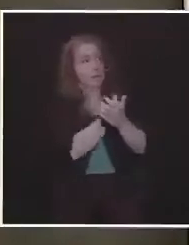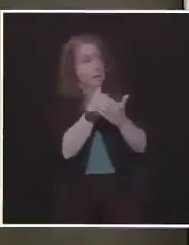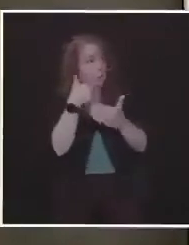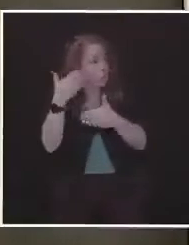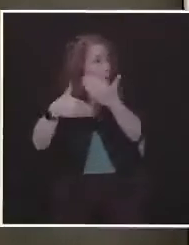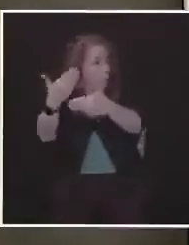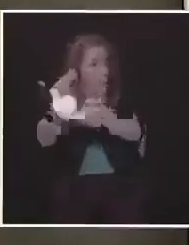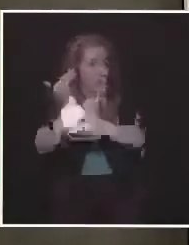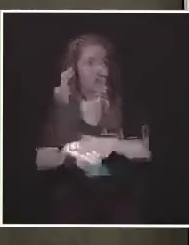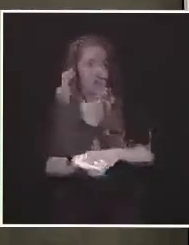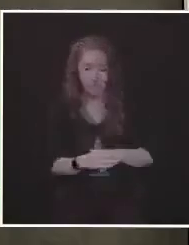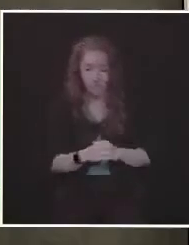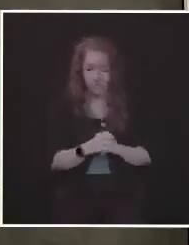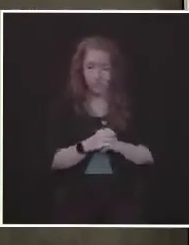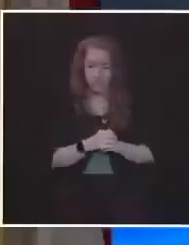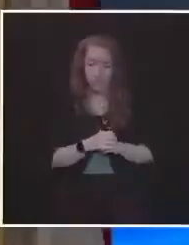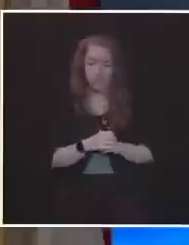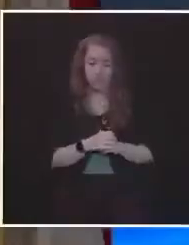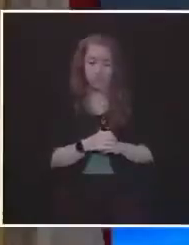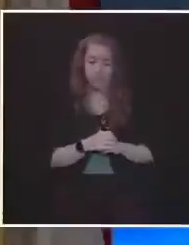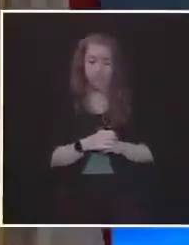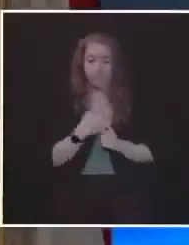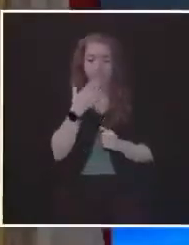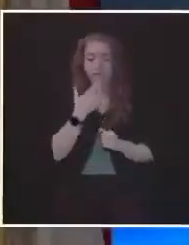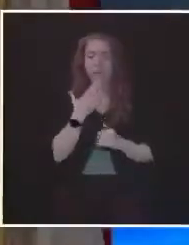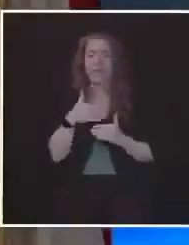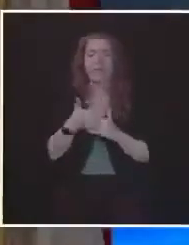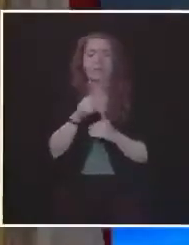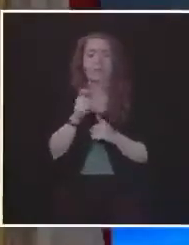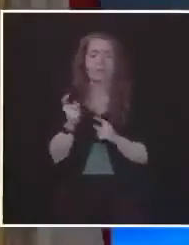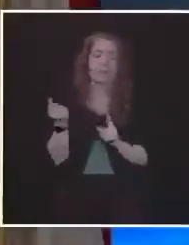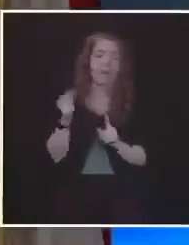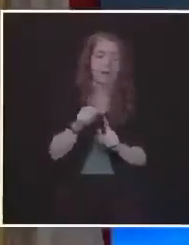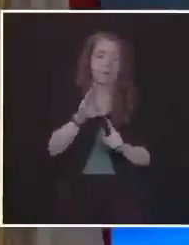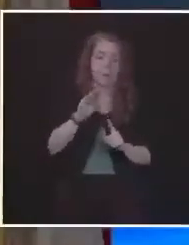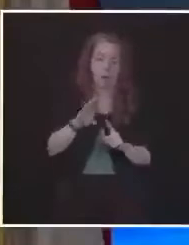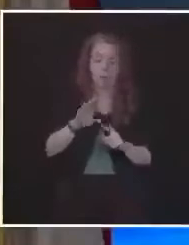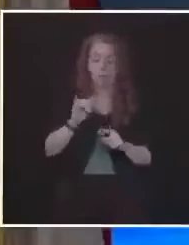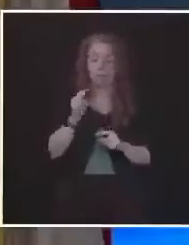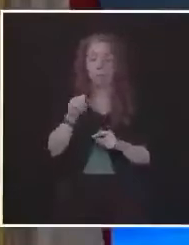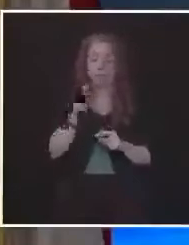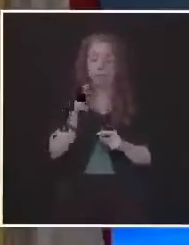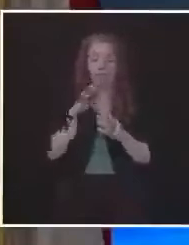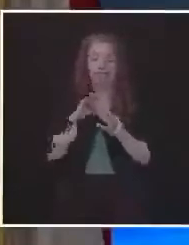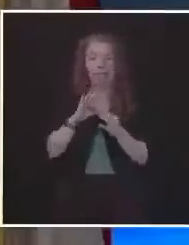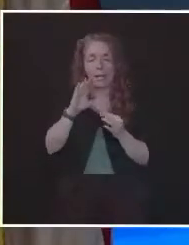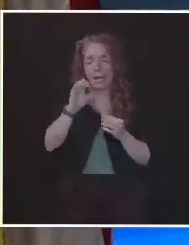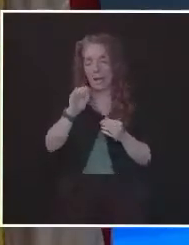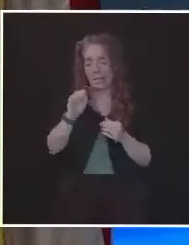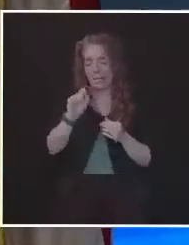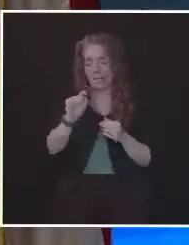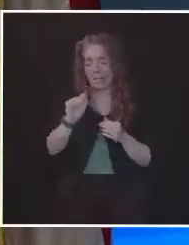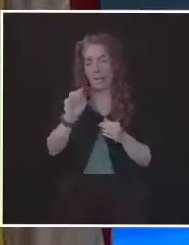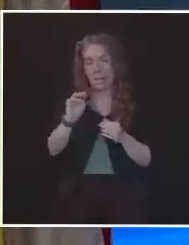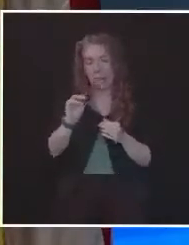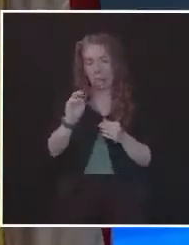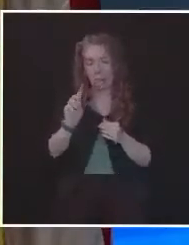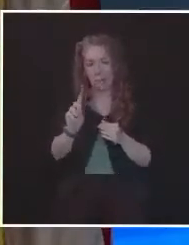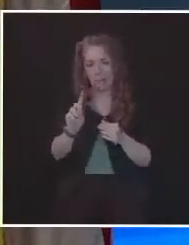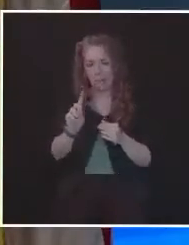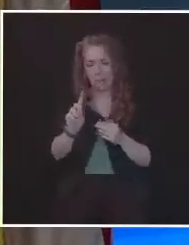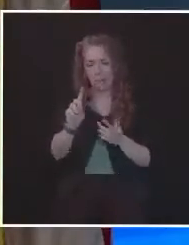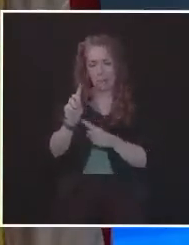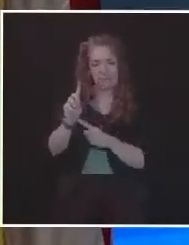Thank you. And this next question goes back to Bob. Jim mentioned STMD. How does STMD fit into this new